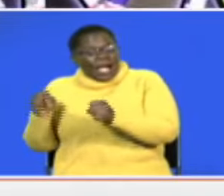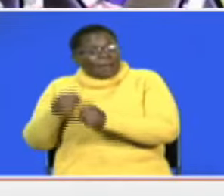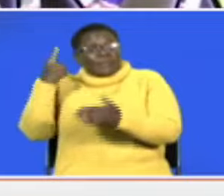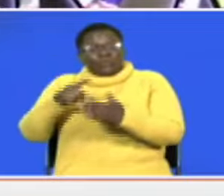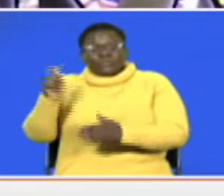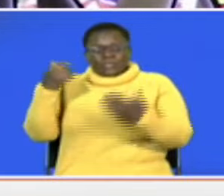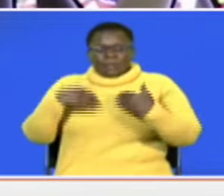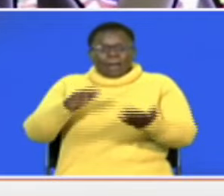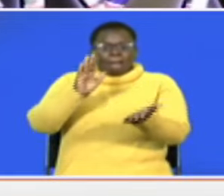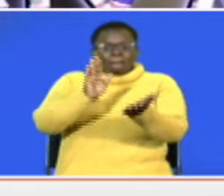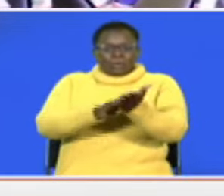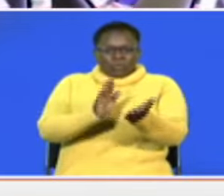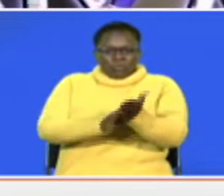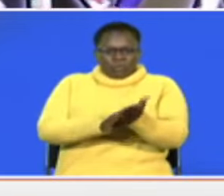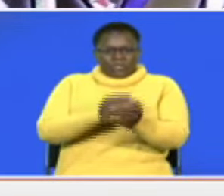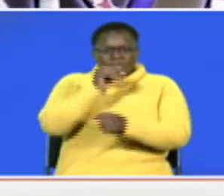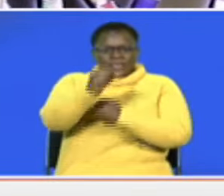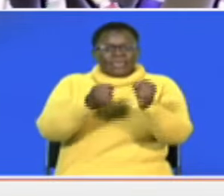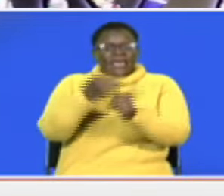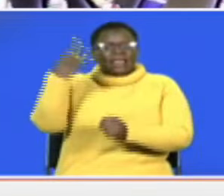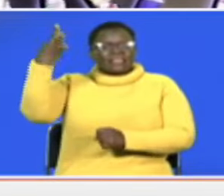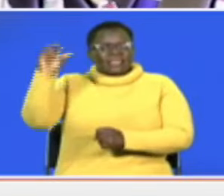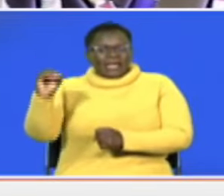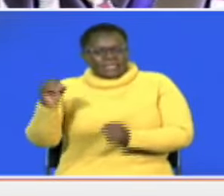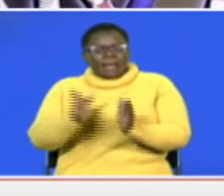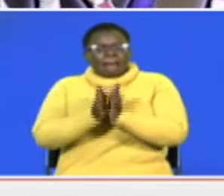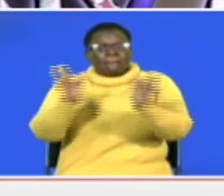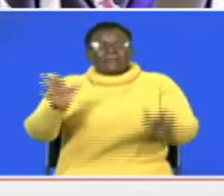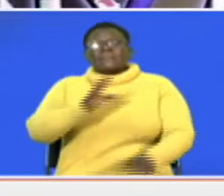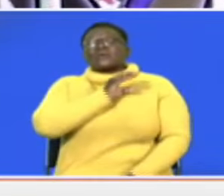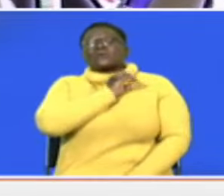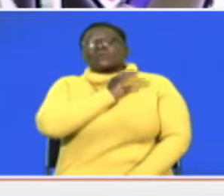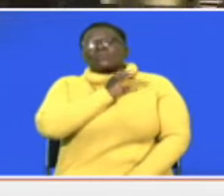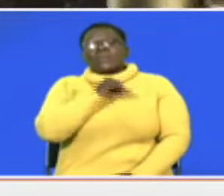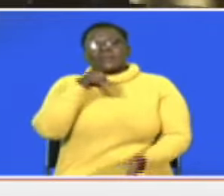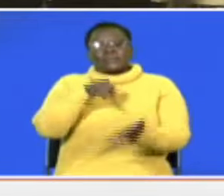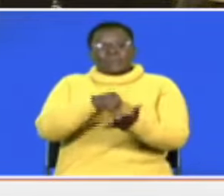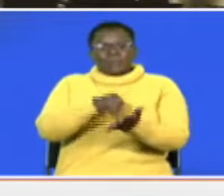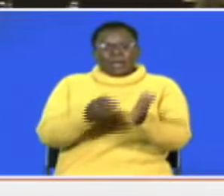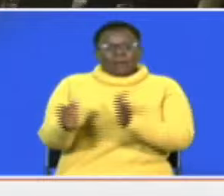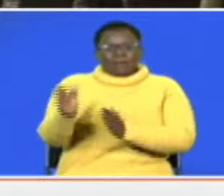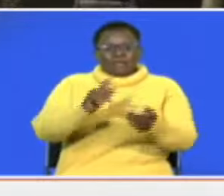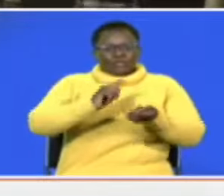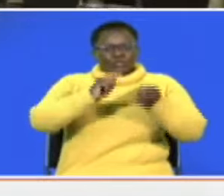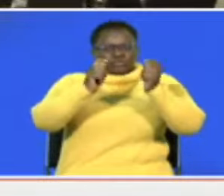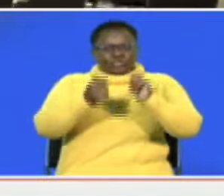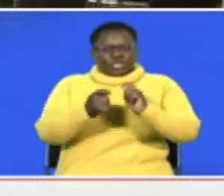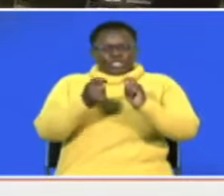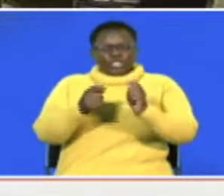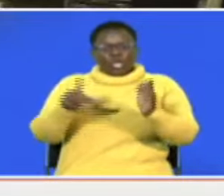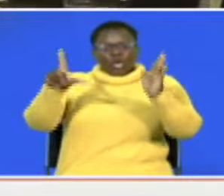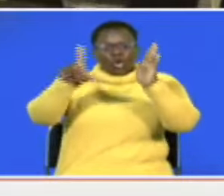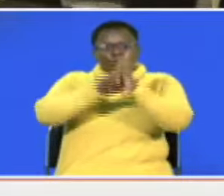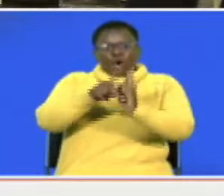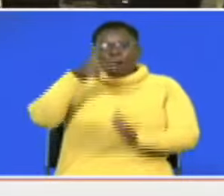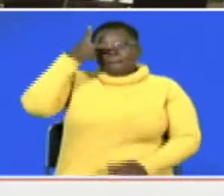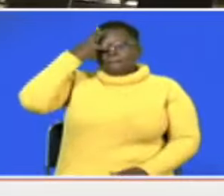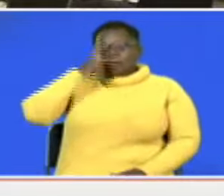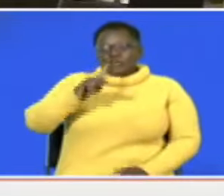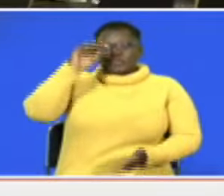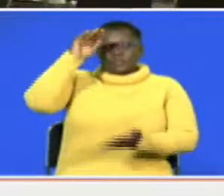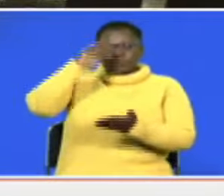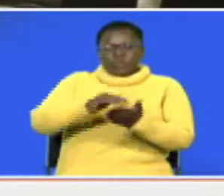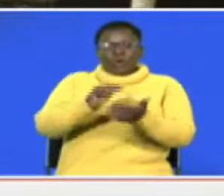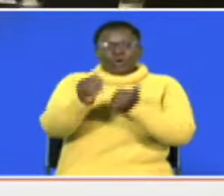to Kenyans? The proposed 30-year deal, which has sparked public outrage, includes plans to amend aviation laws and policies to